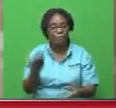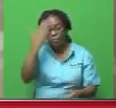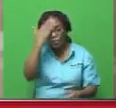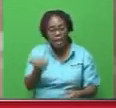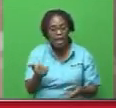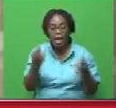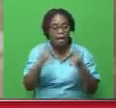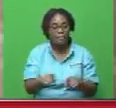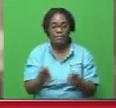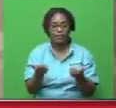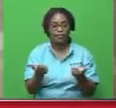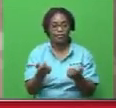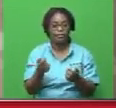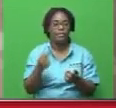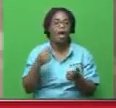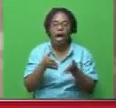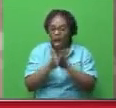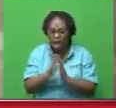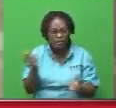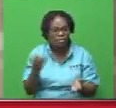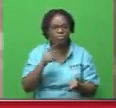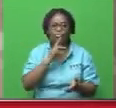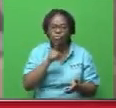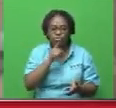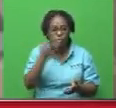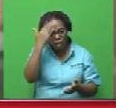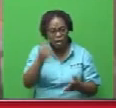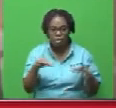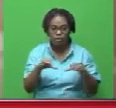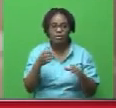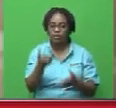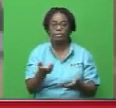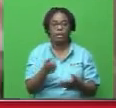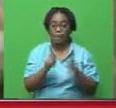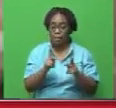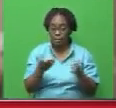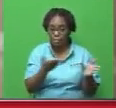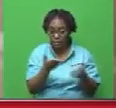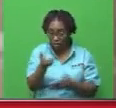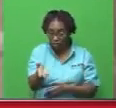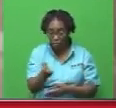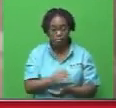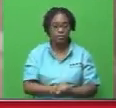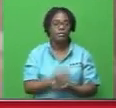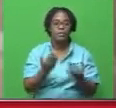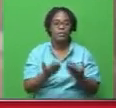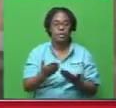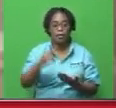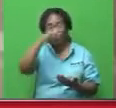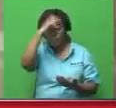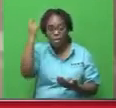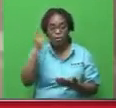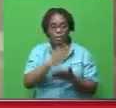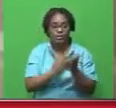it deliberate? I must ask the question. Is it deliberate because other people are being better paid and are willing to give the